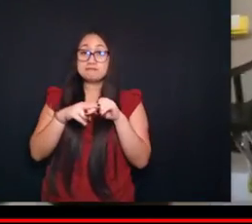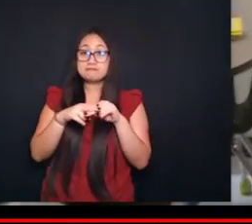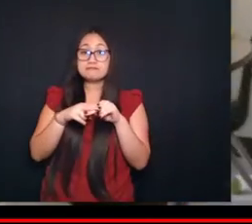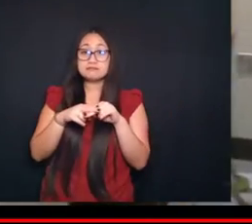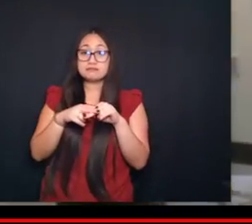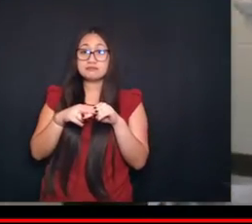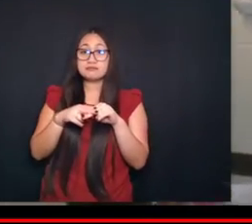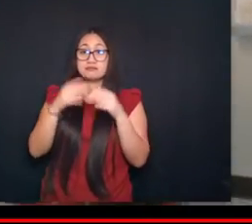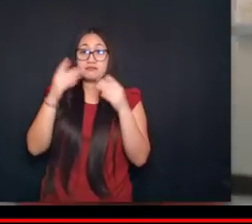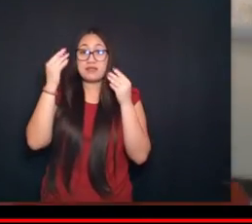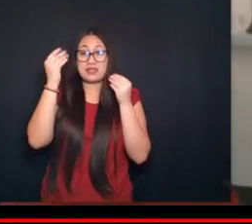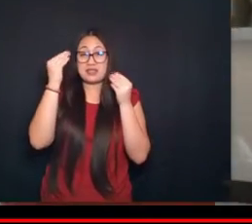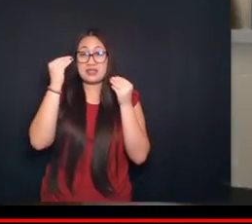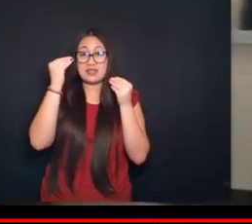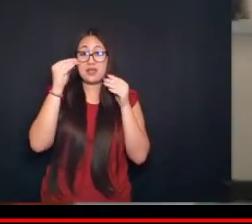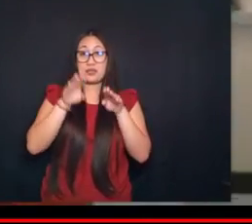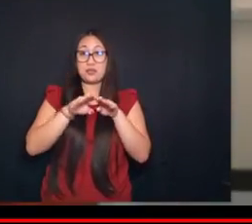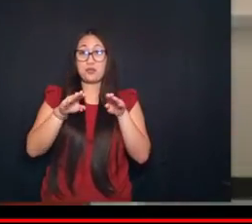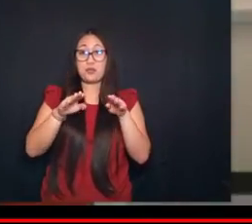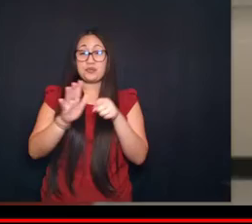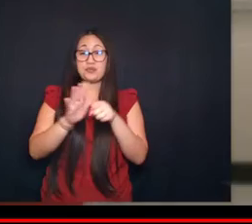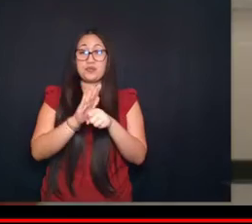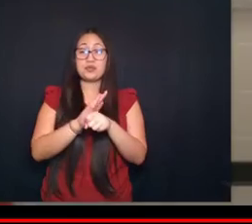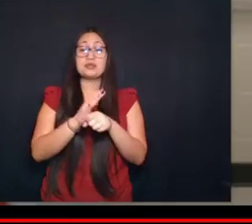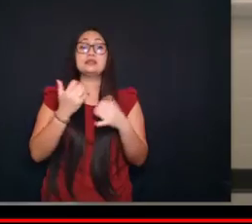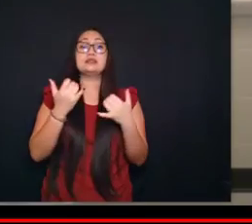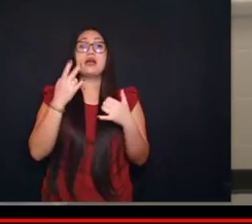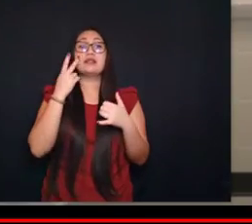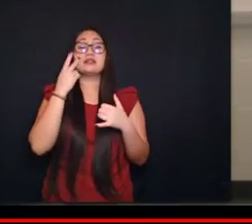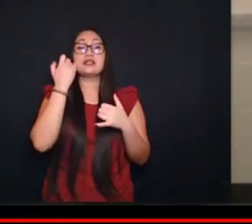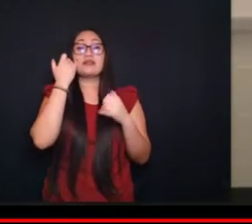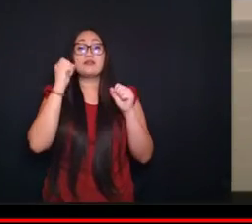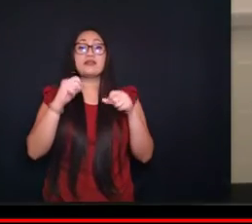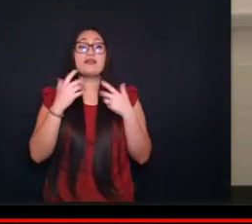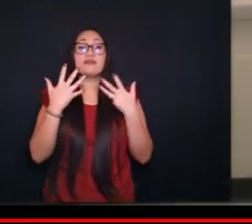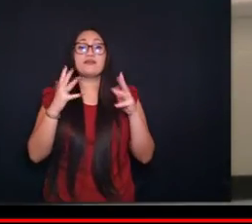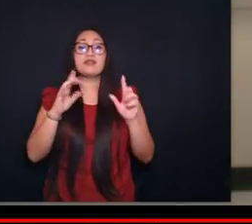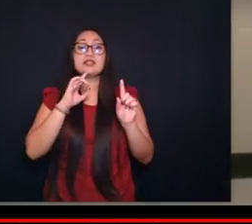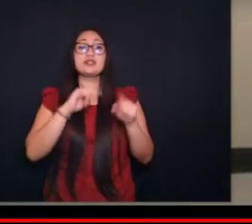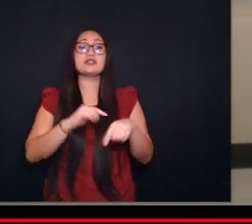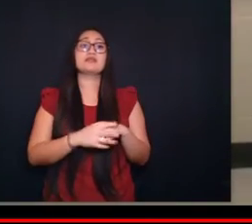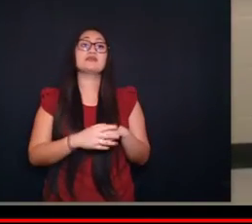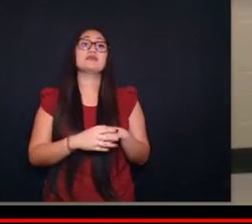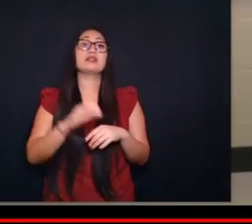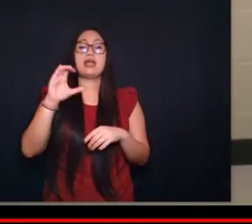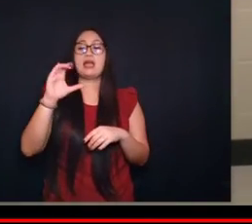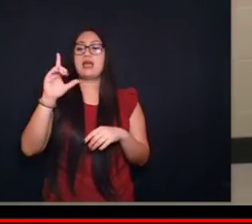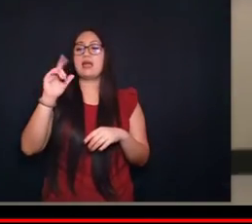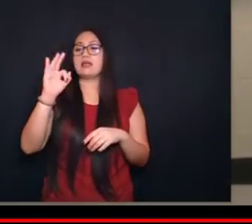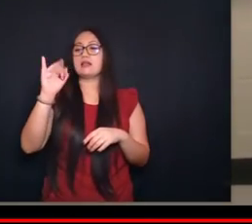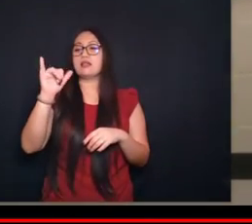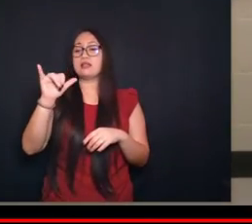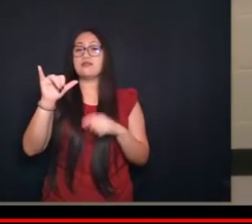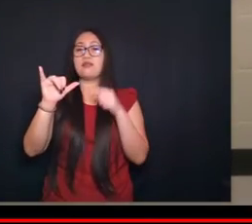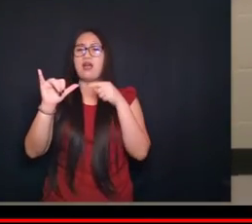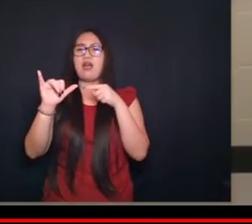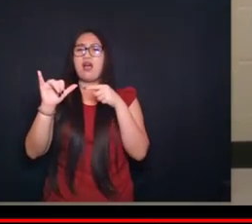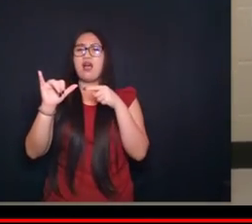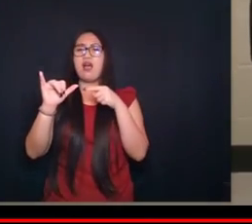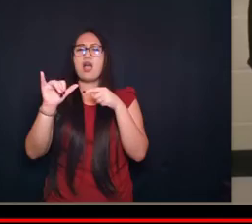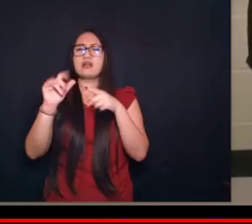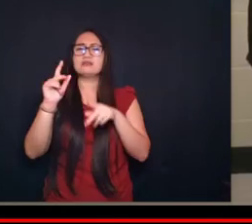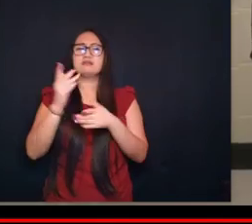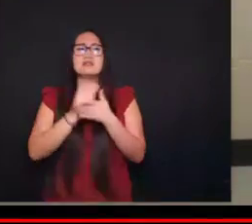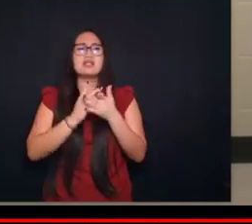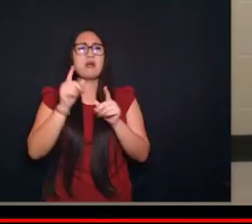I think our board is full. Let's see if we can finish our answers. Classify stumped some people. The word classify, that's some vocab